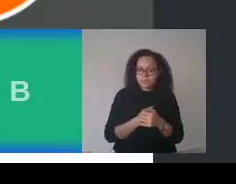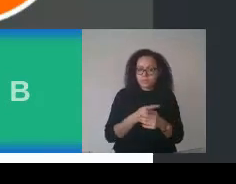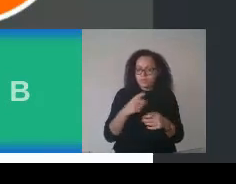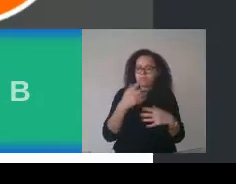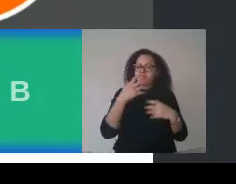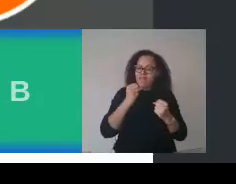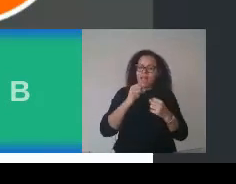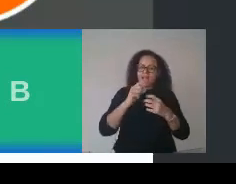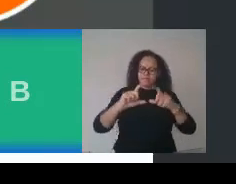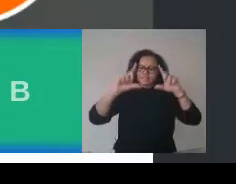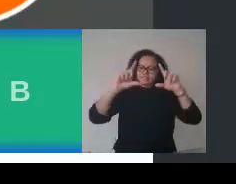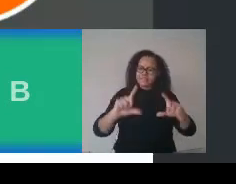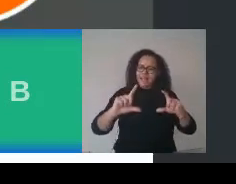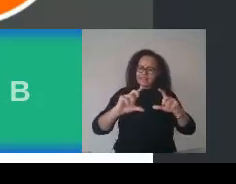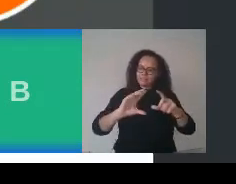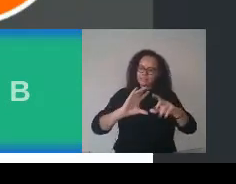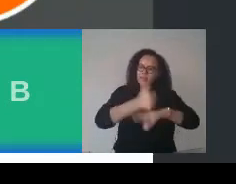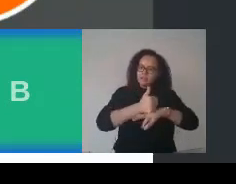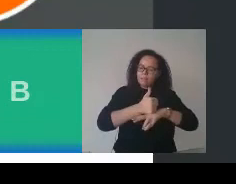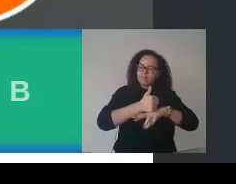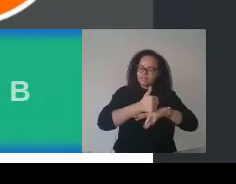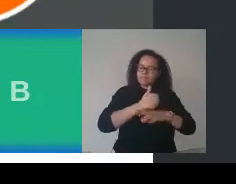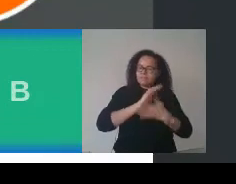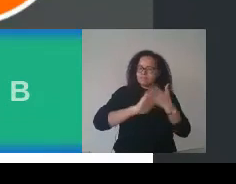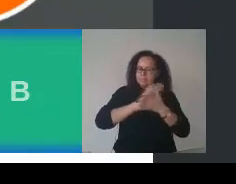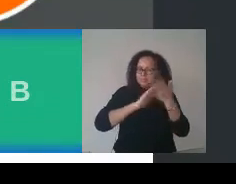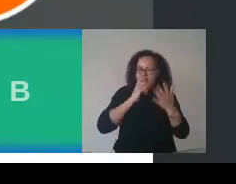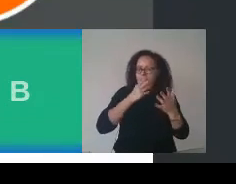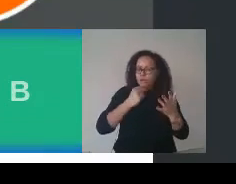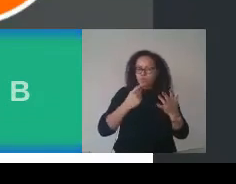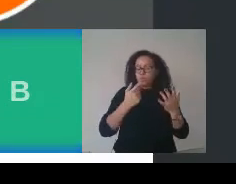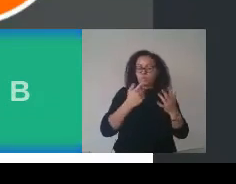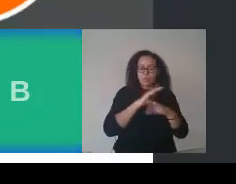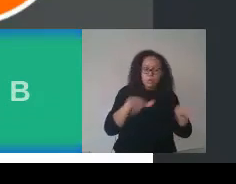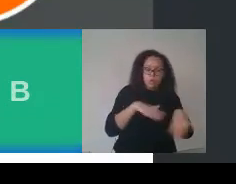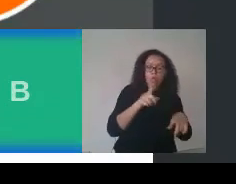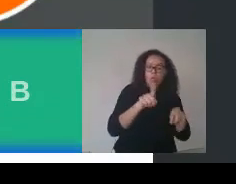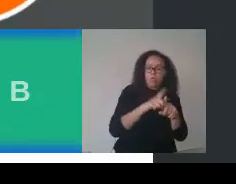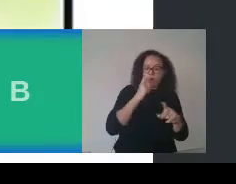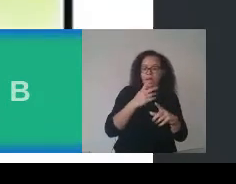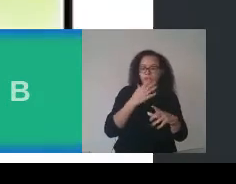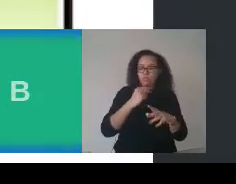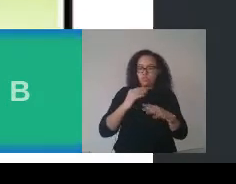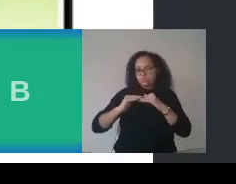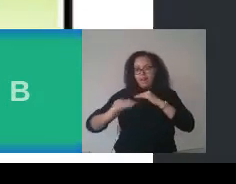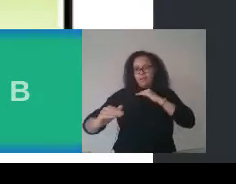rear stands, and they've been designed to be impact resistant as well, so they can be used on land. Next slide.